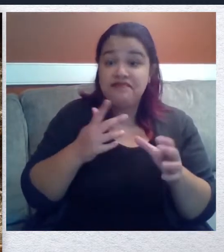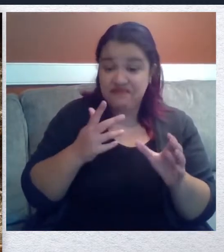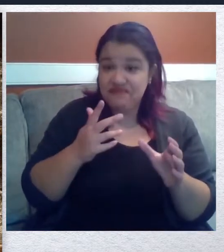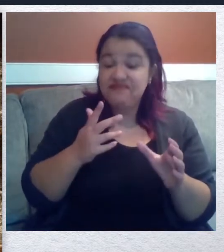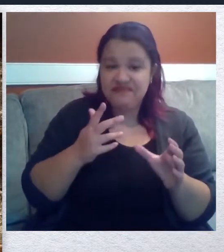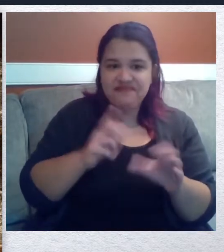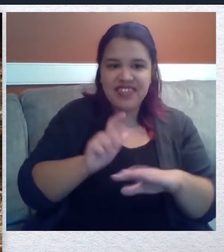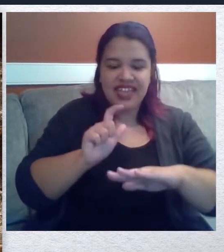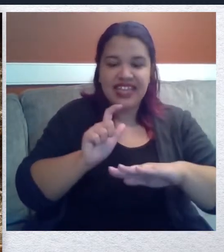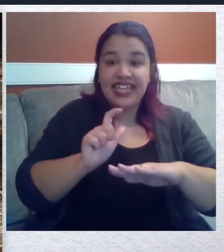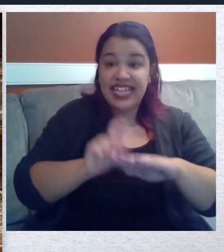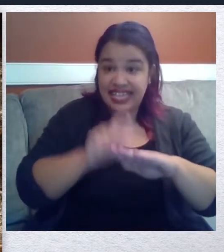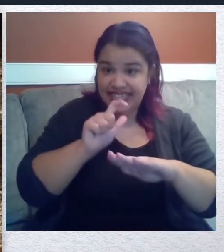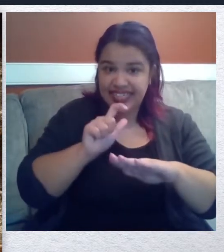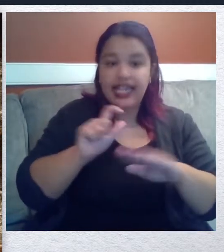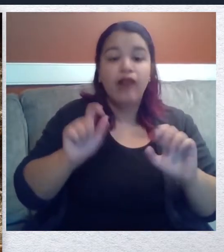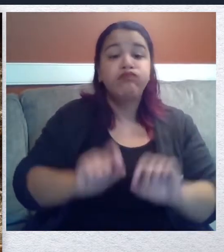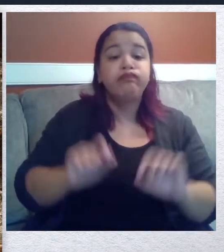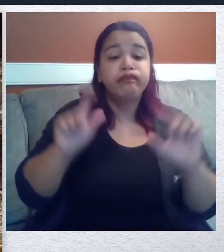and join on the